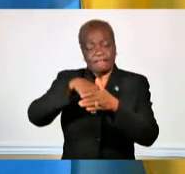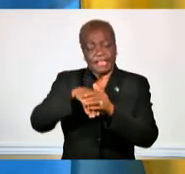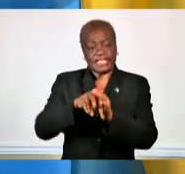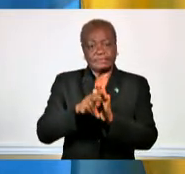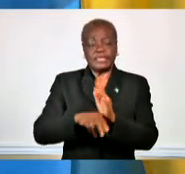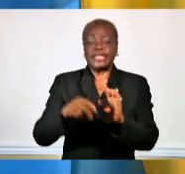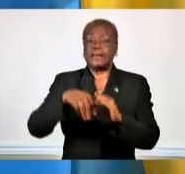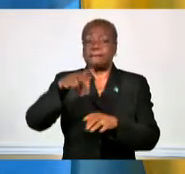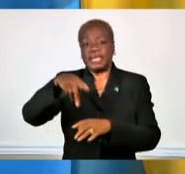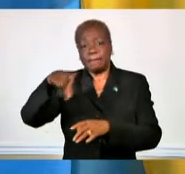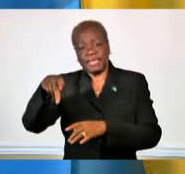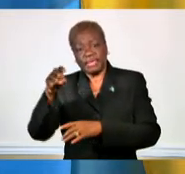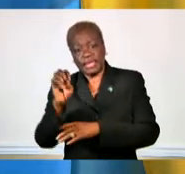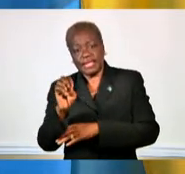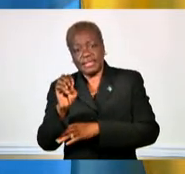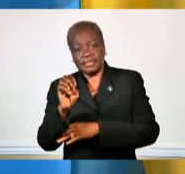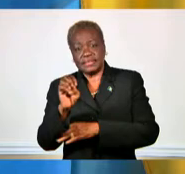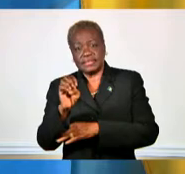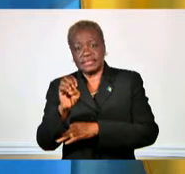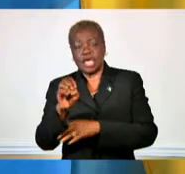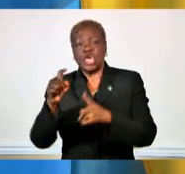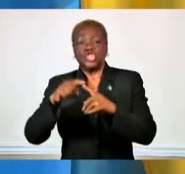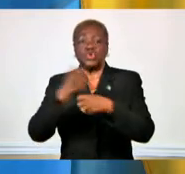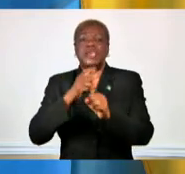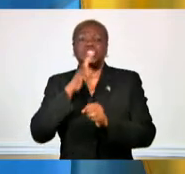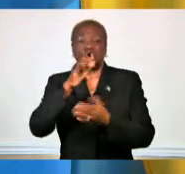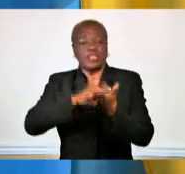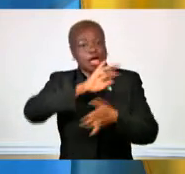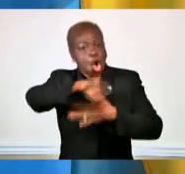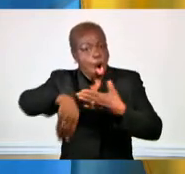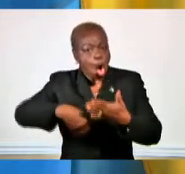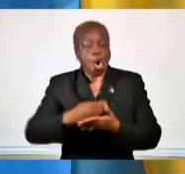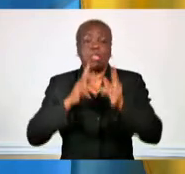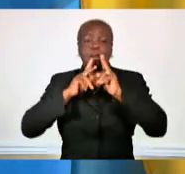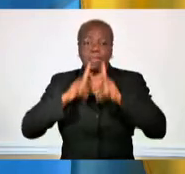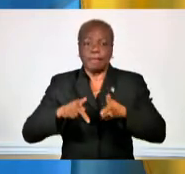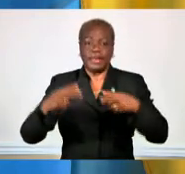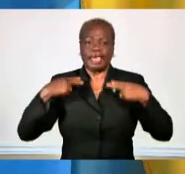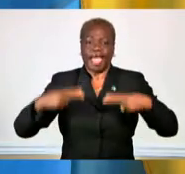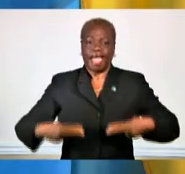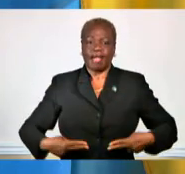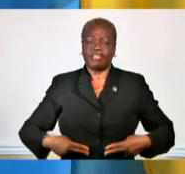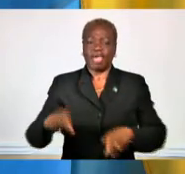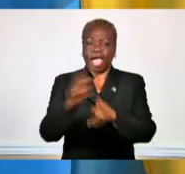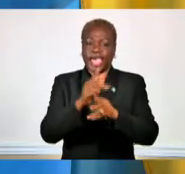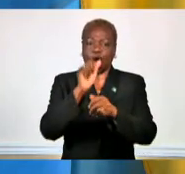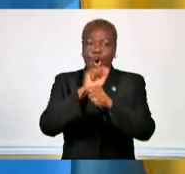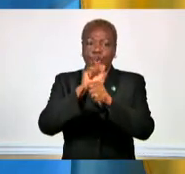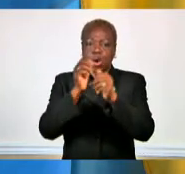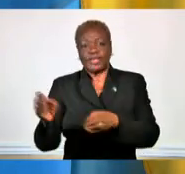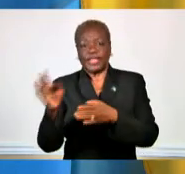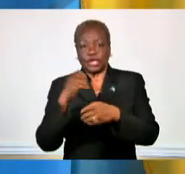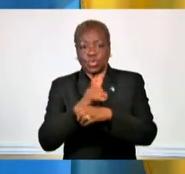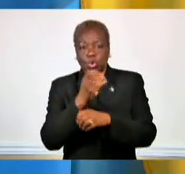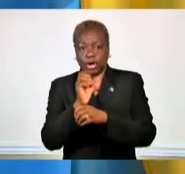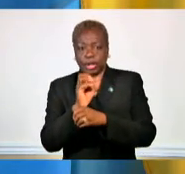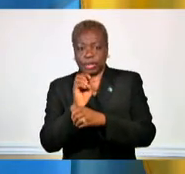in PPEs to ensure that all public healthcare workers, be